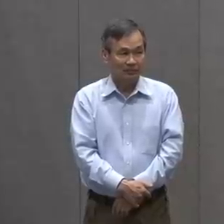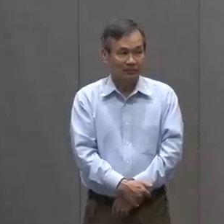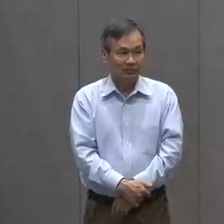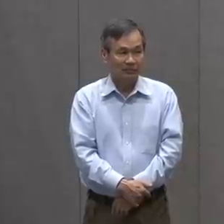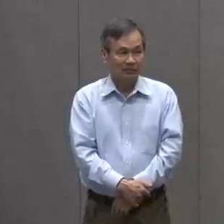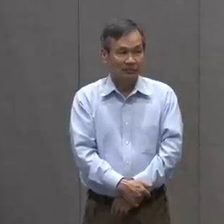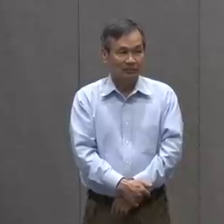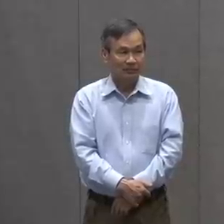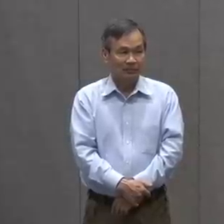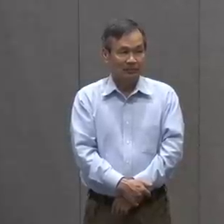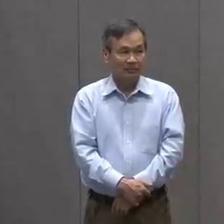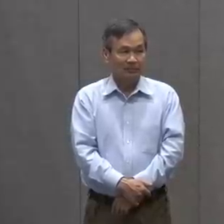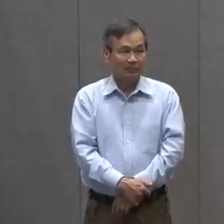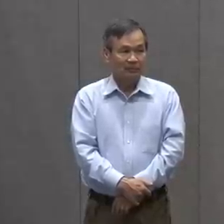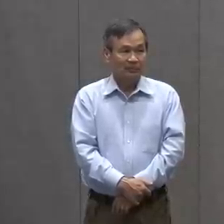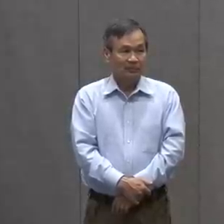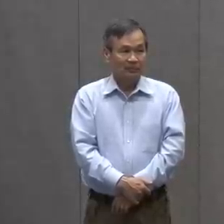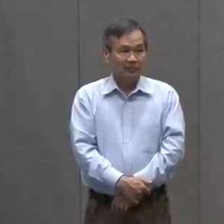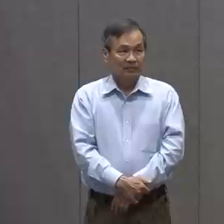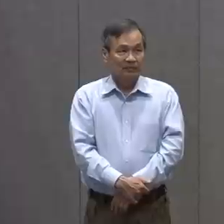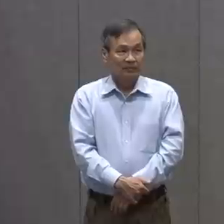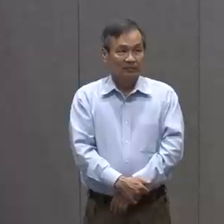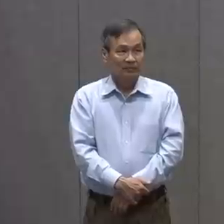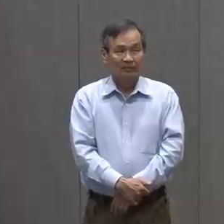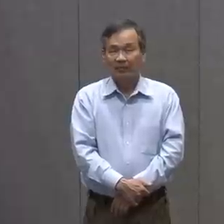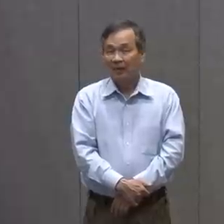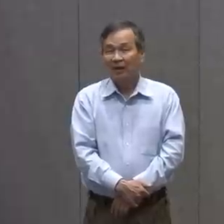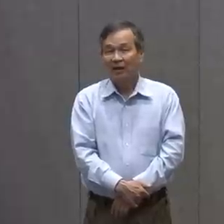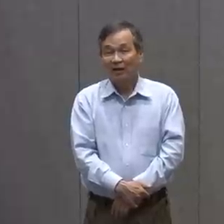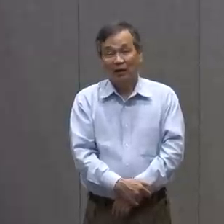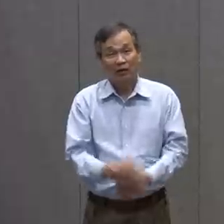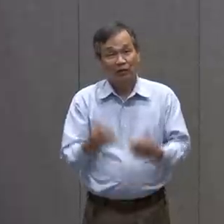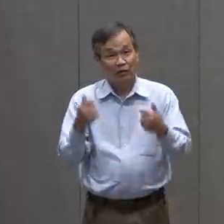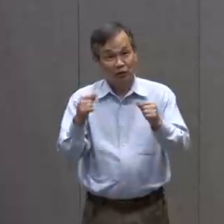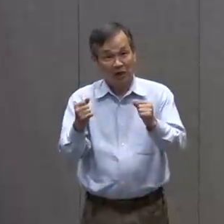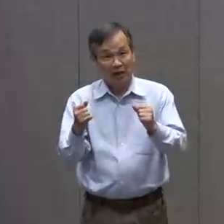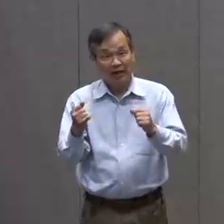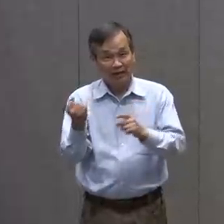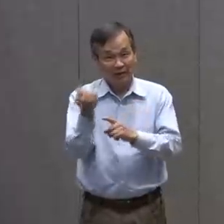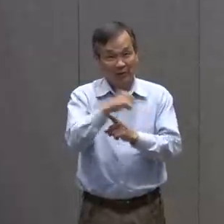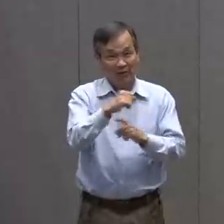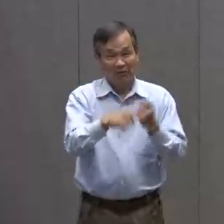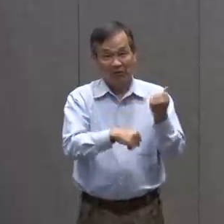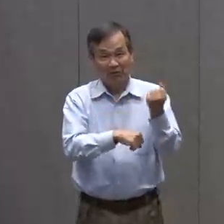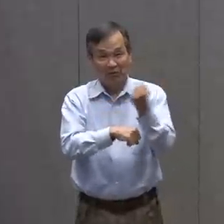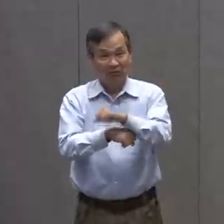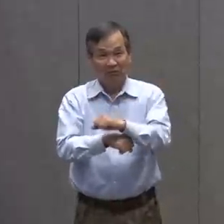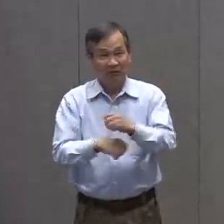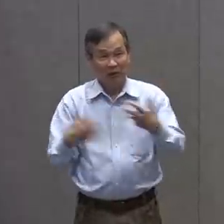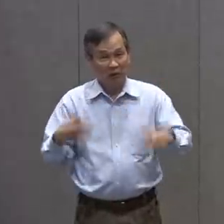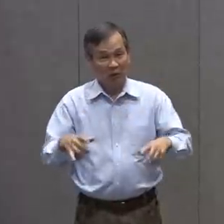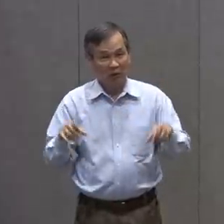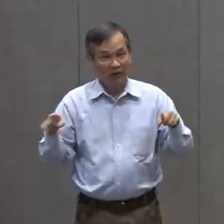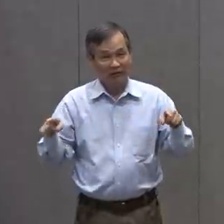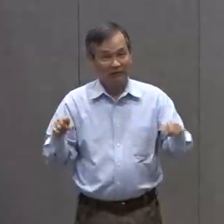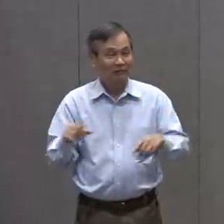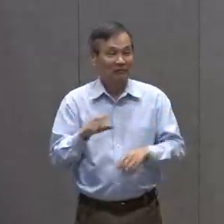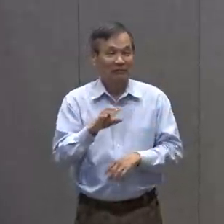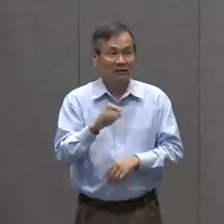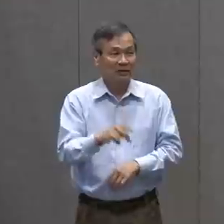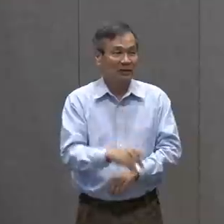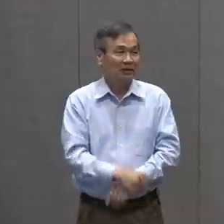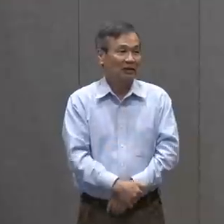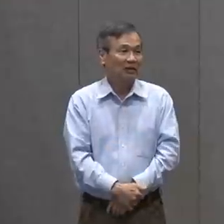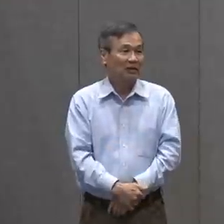Thinking. You notice we want to beat each other. We don't want to let the other person win. Maybe here. Maybe